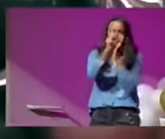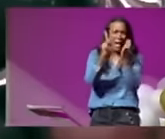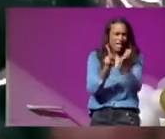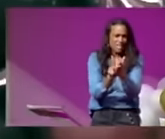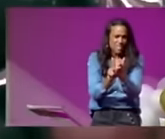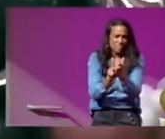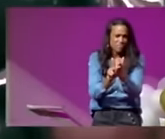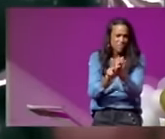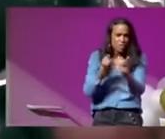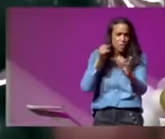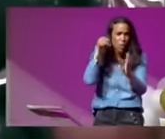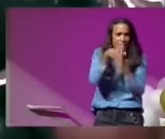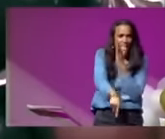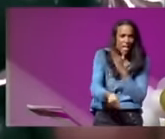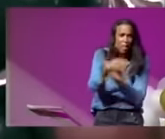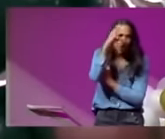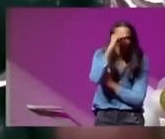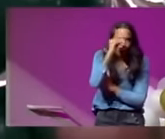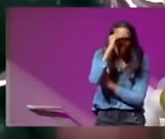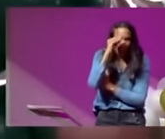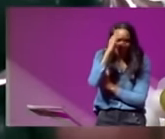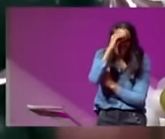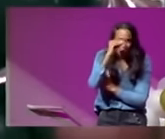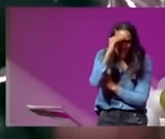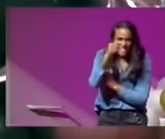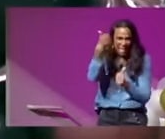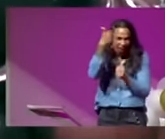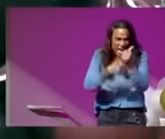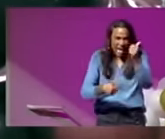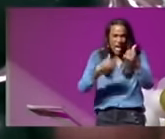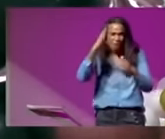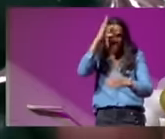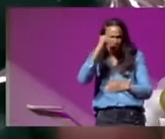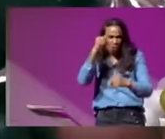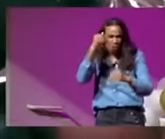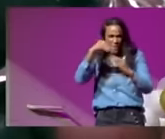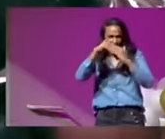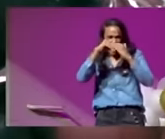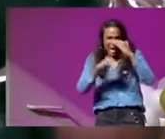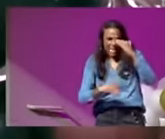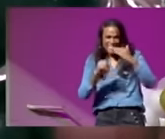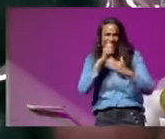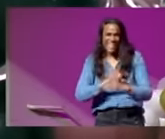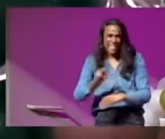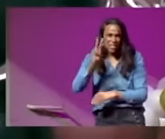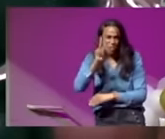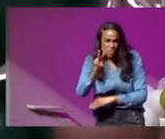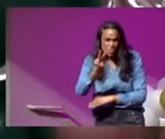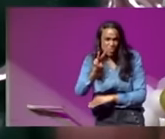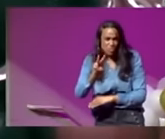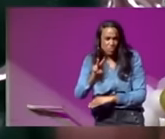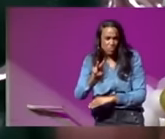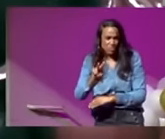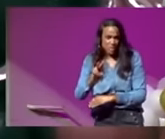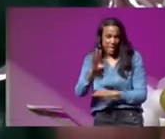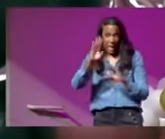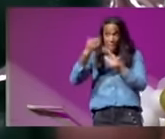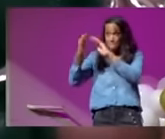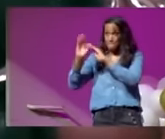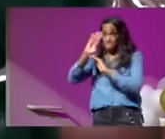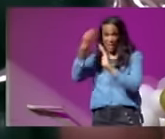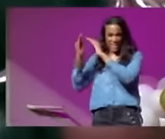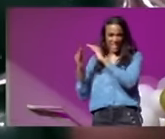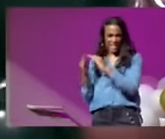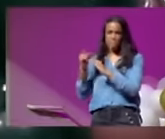a policy that is passed that every boy under 2 years of age in Bethlehem was to